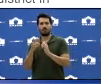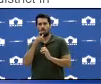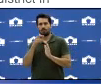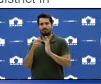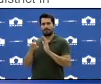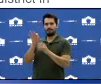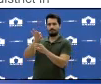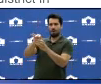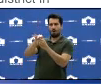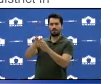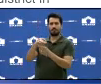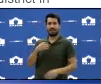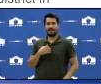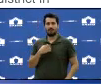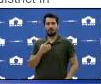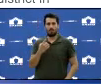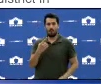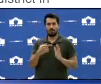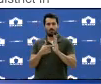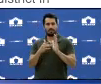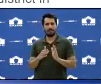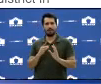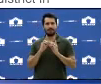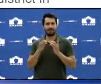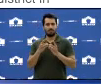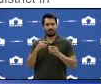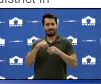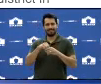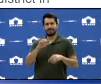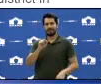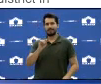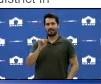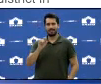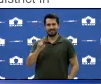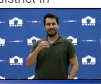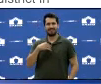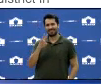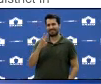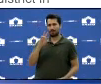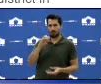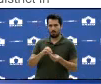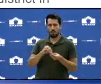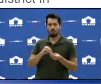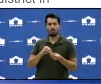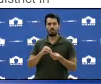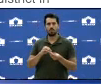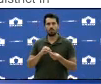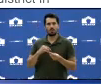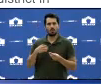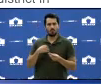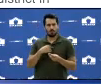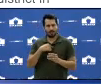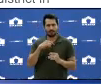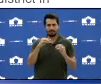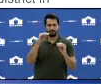have 7 single member districts in San Antonio ISD. And we're just looking at shifting